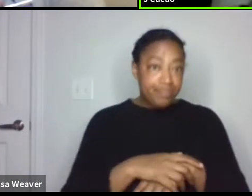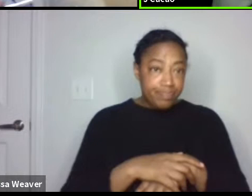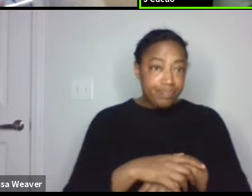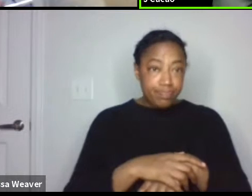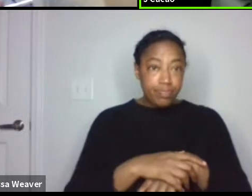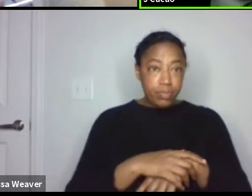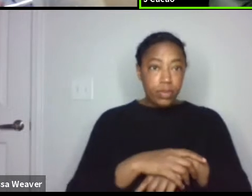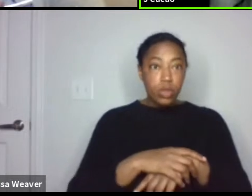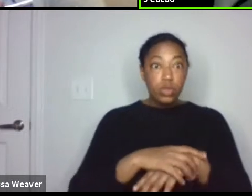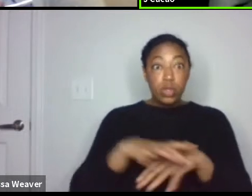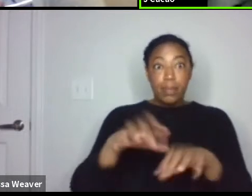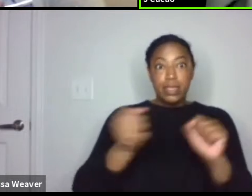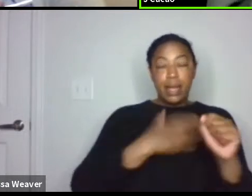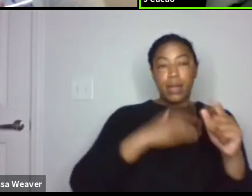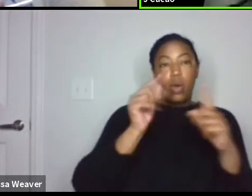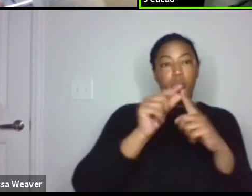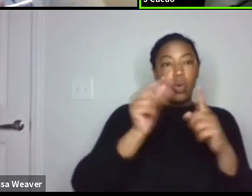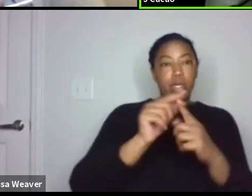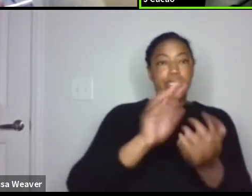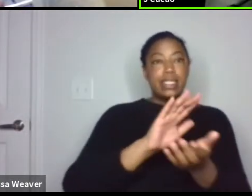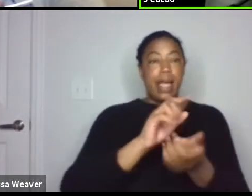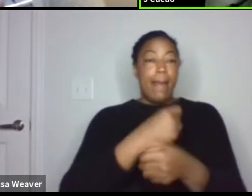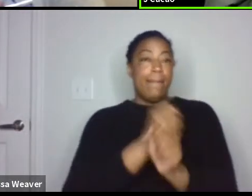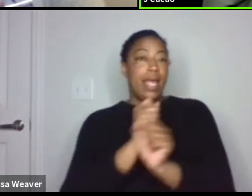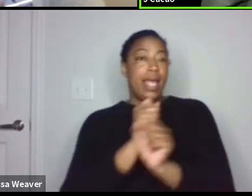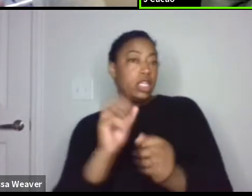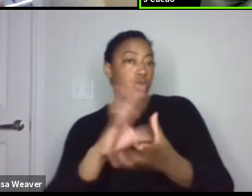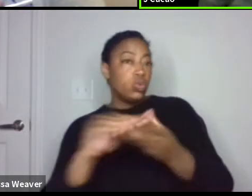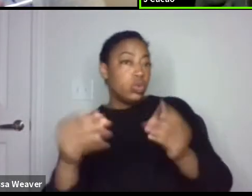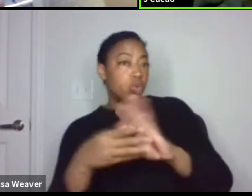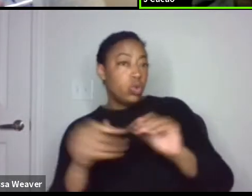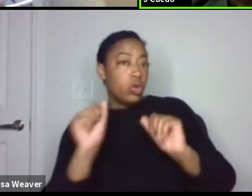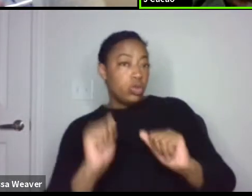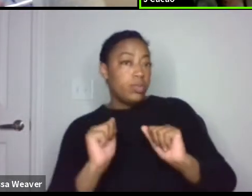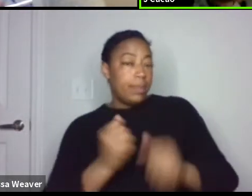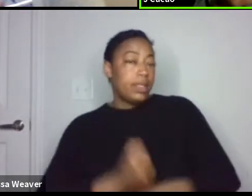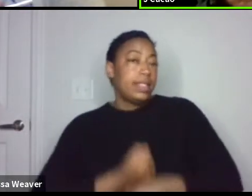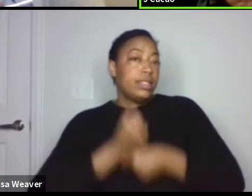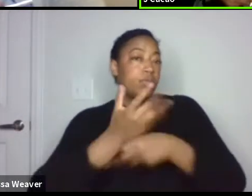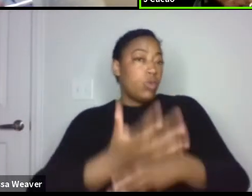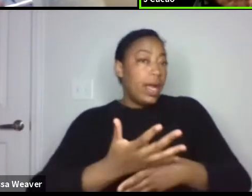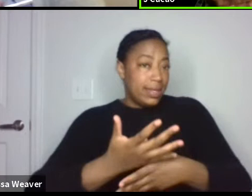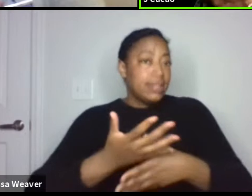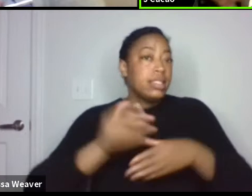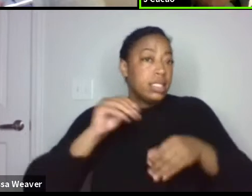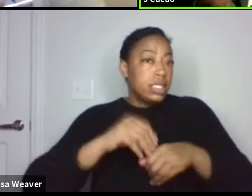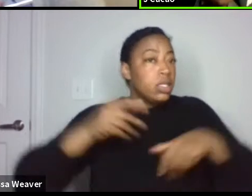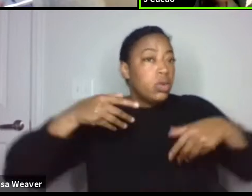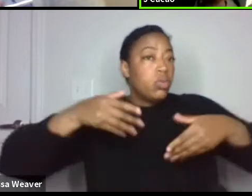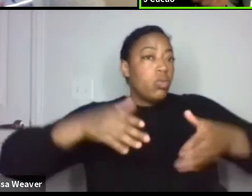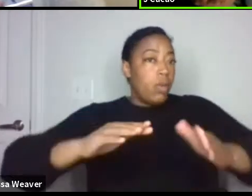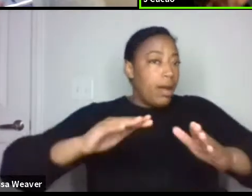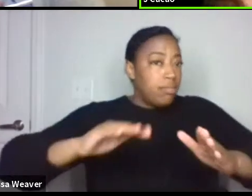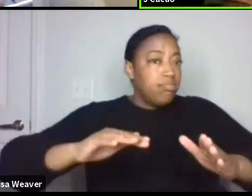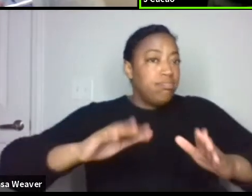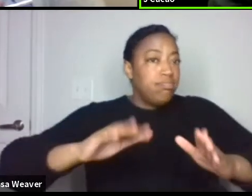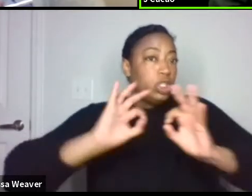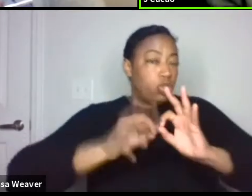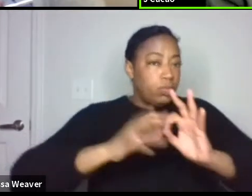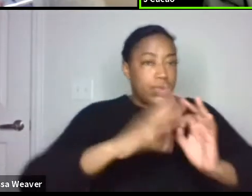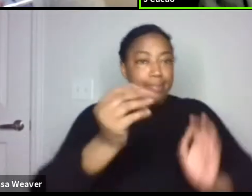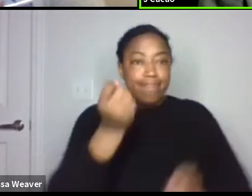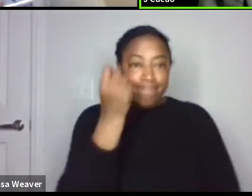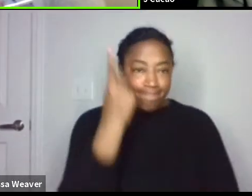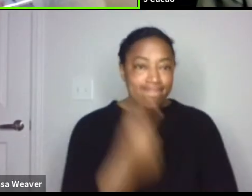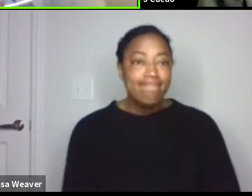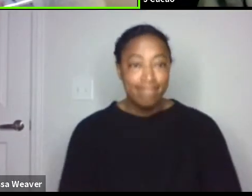my bars and I'm turning it into a story. You know what I mean? In a way that's interpreted and understood. You know what I'm